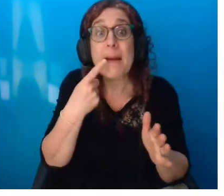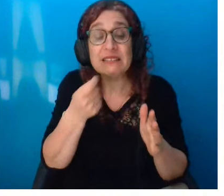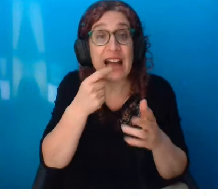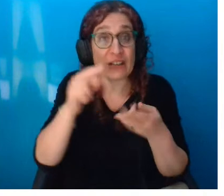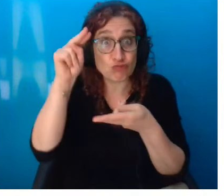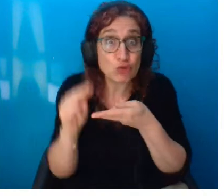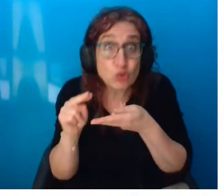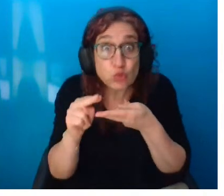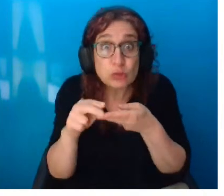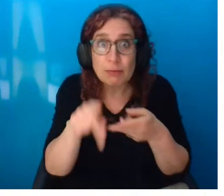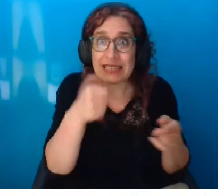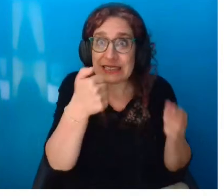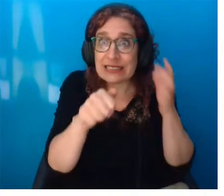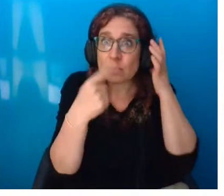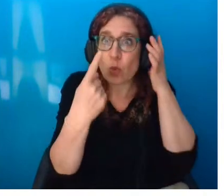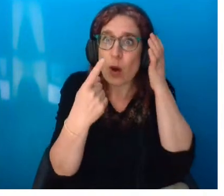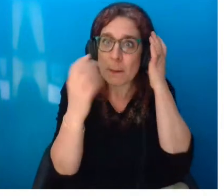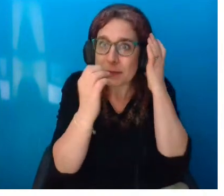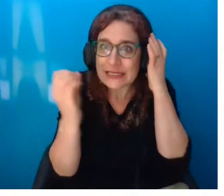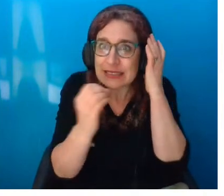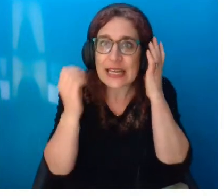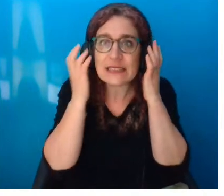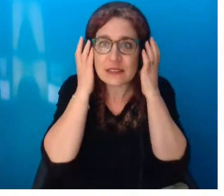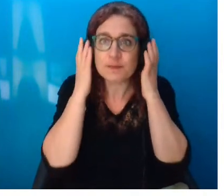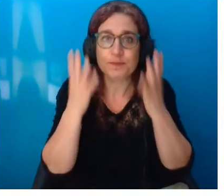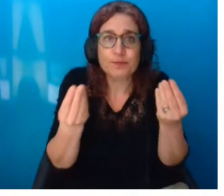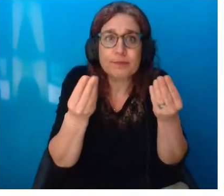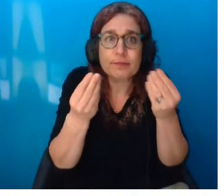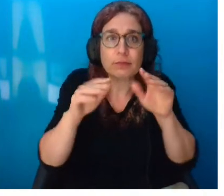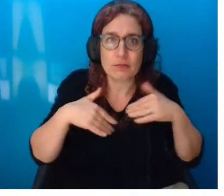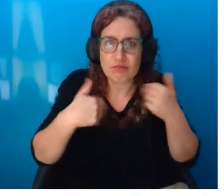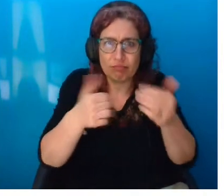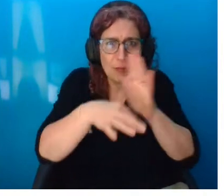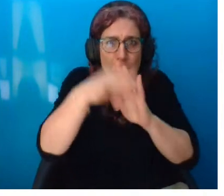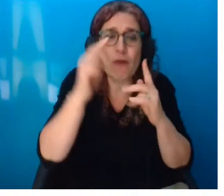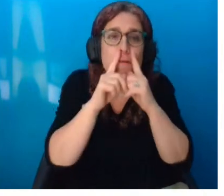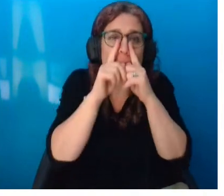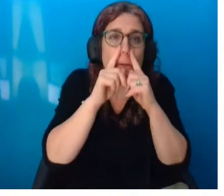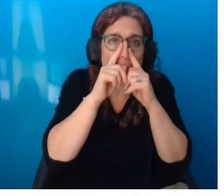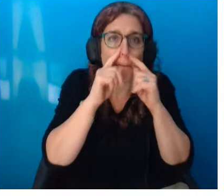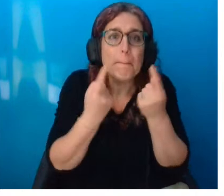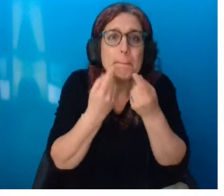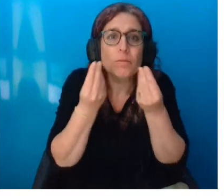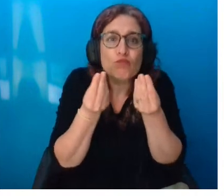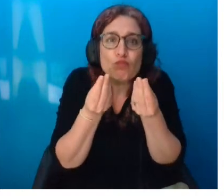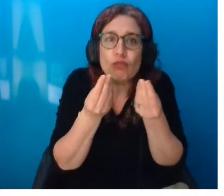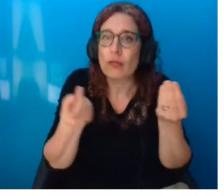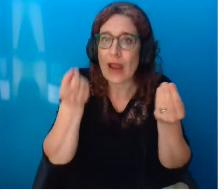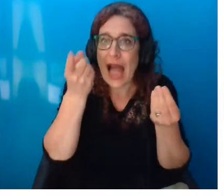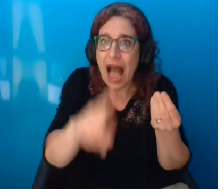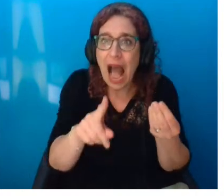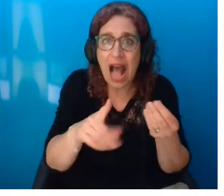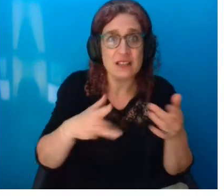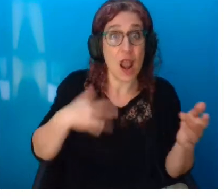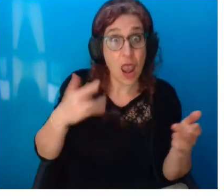61%. Mucociliary clearance is improved by 31%. And there's a 30% improvement in quality of life. So that